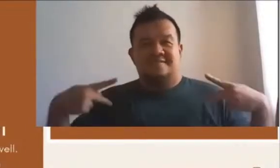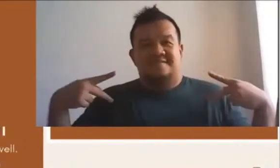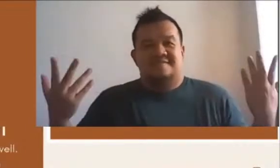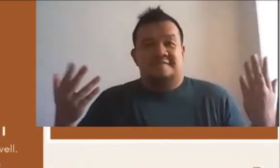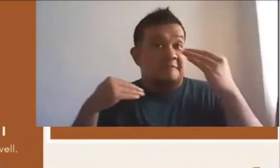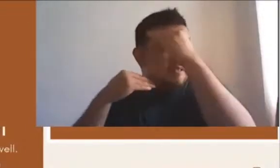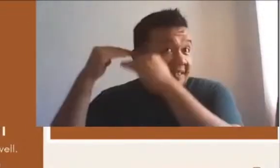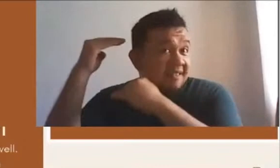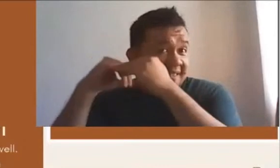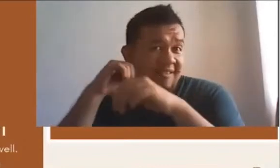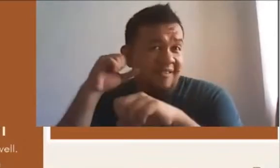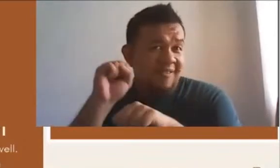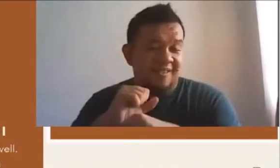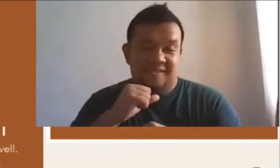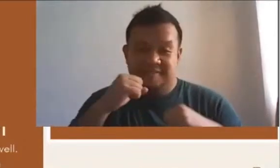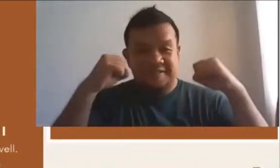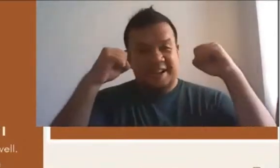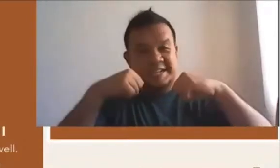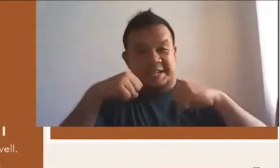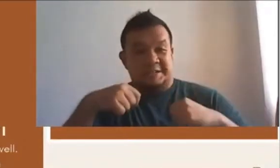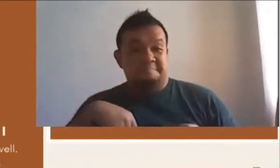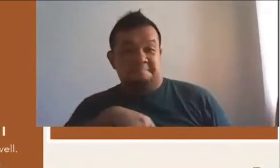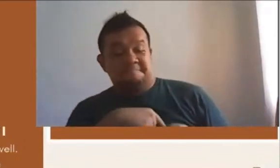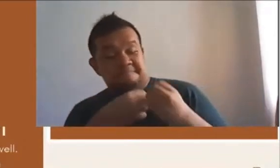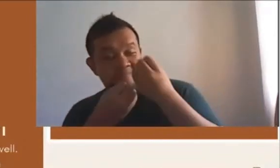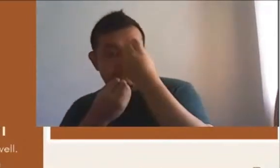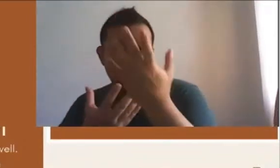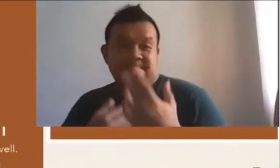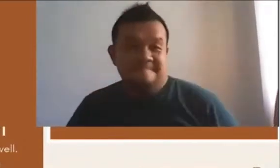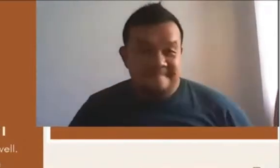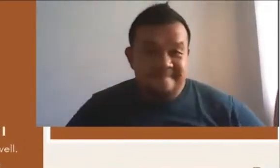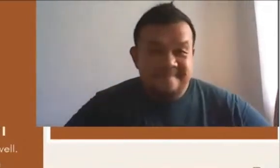politically correct either. So these three terms, I hope